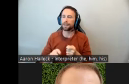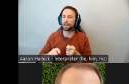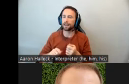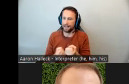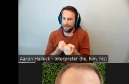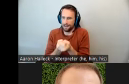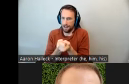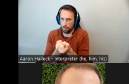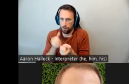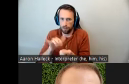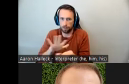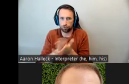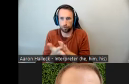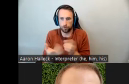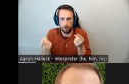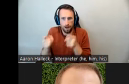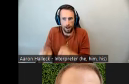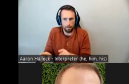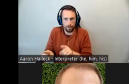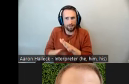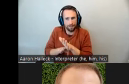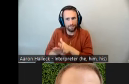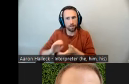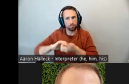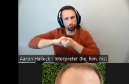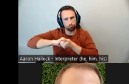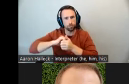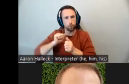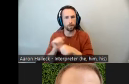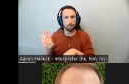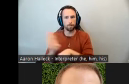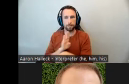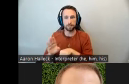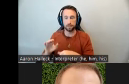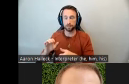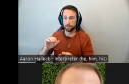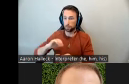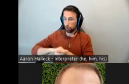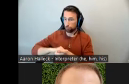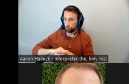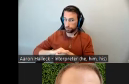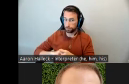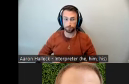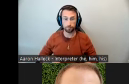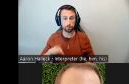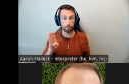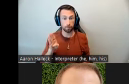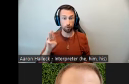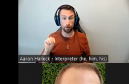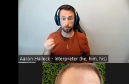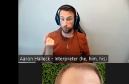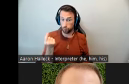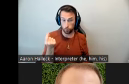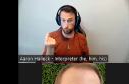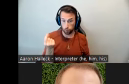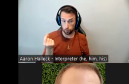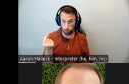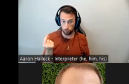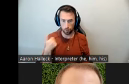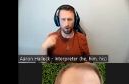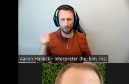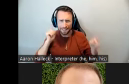close bonds and relationships with their business partners. So what does BRM do? You hear all of these discussions and